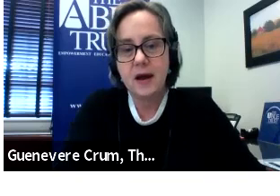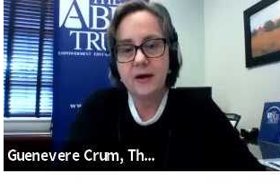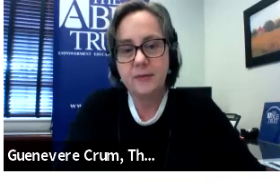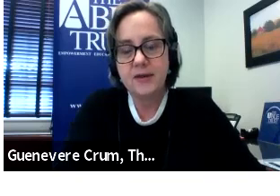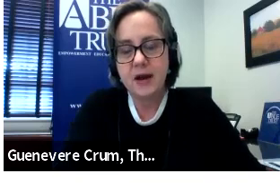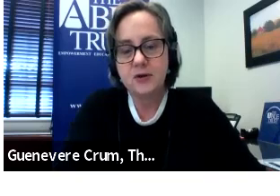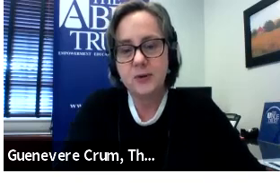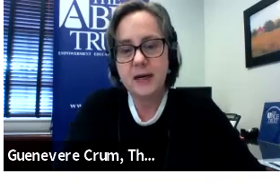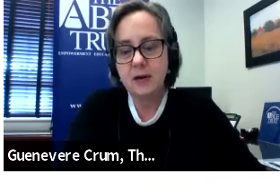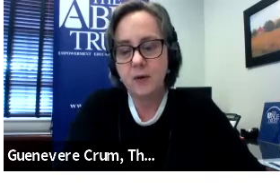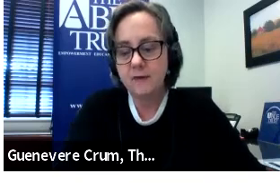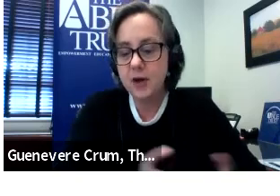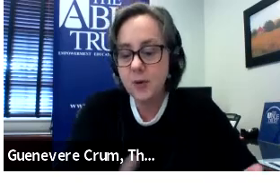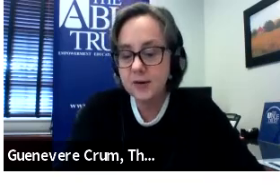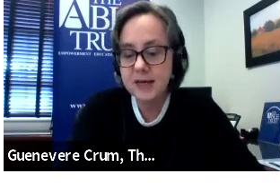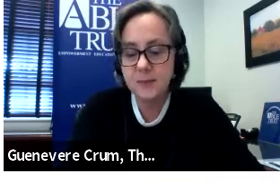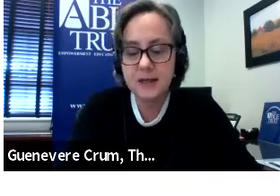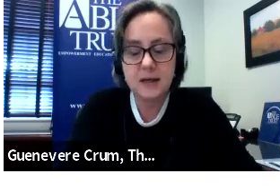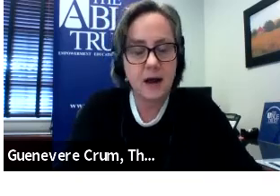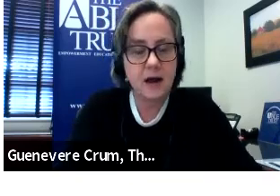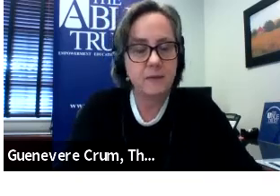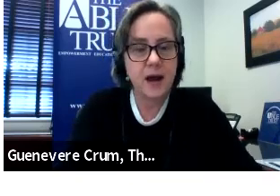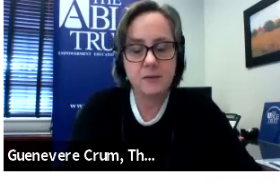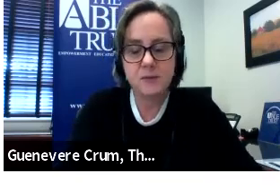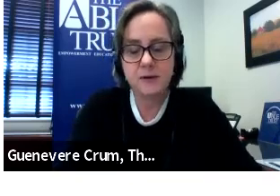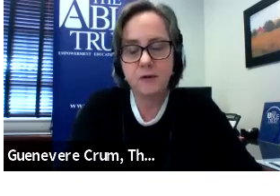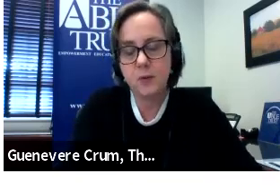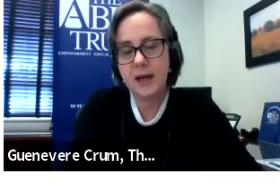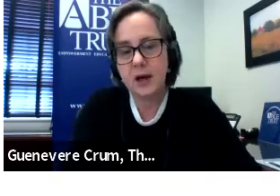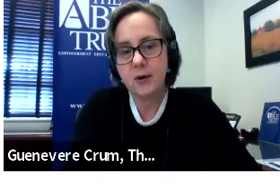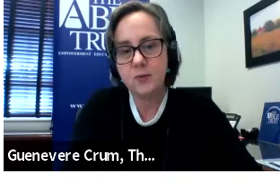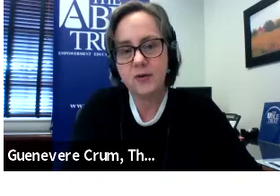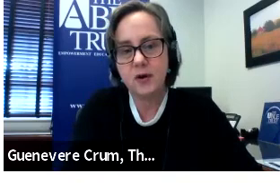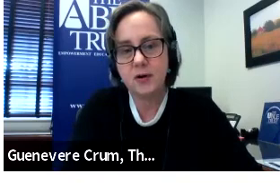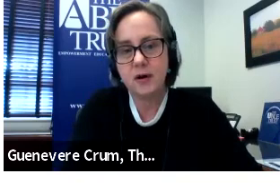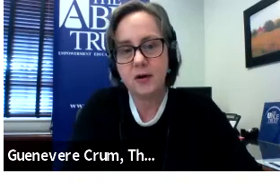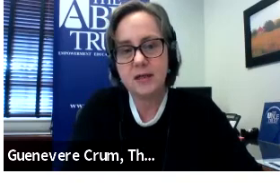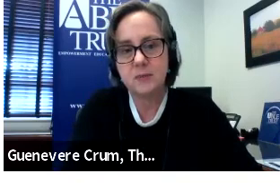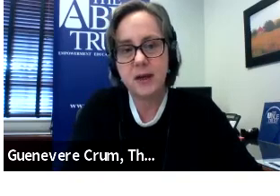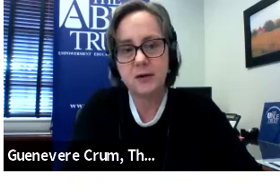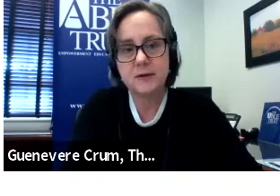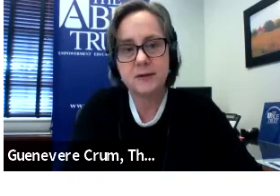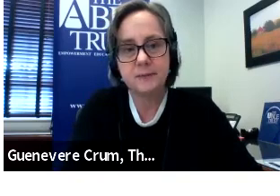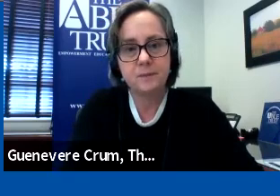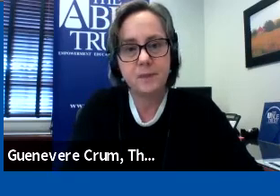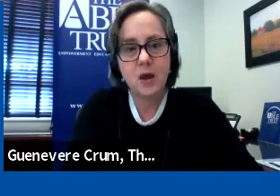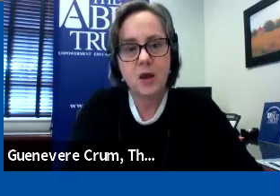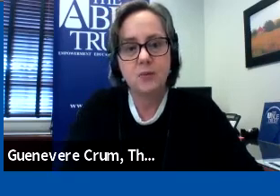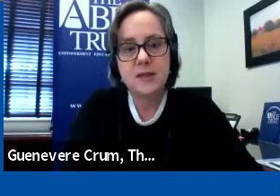program that they are doing. And a few housekeeping items before we get going with our guest